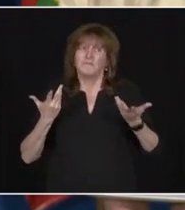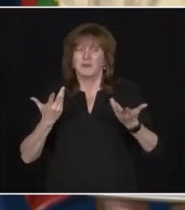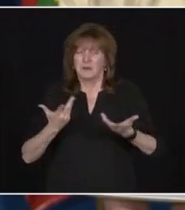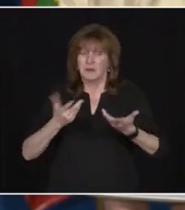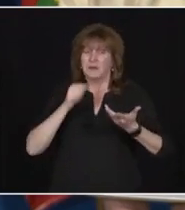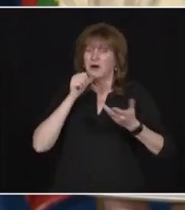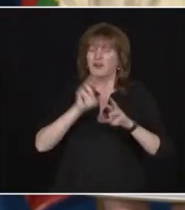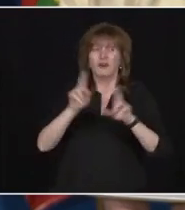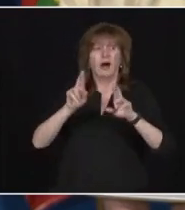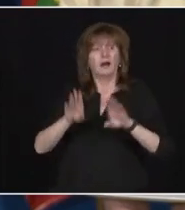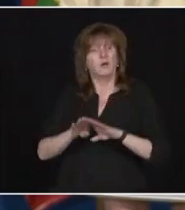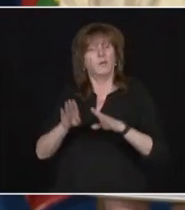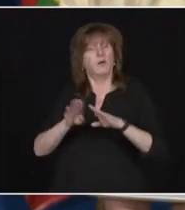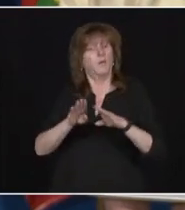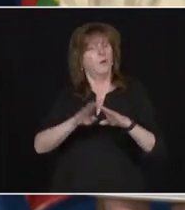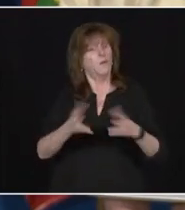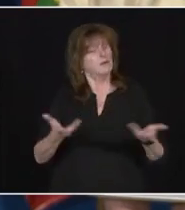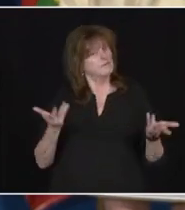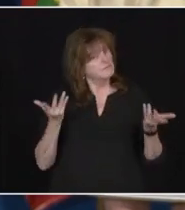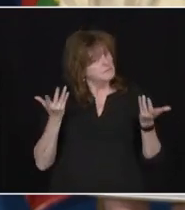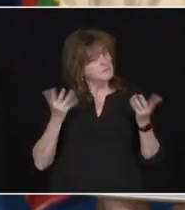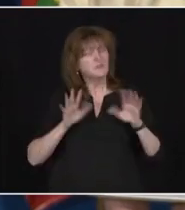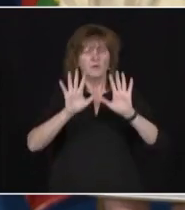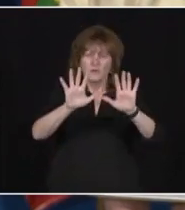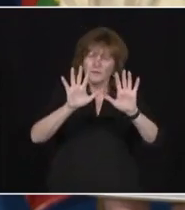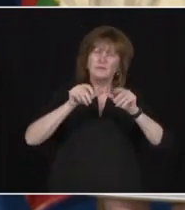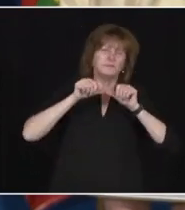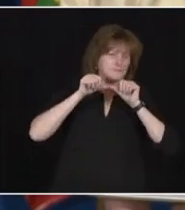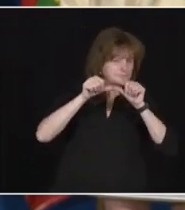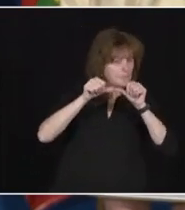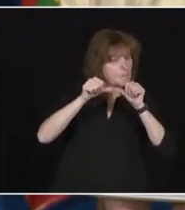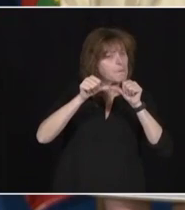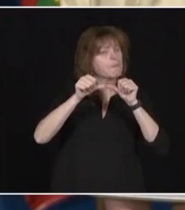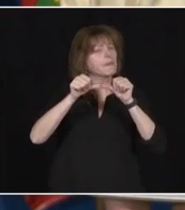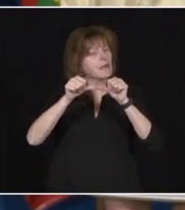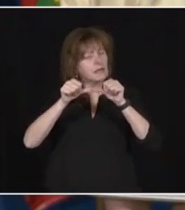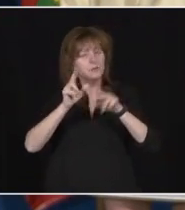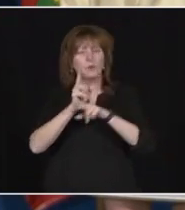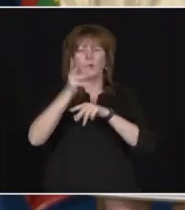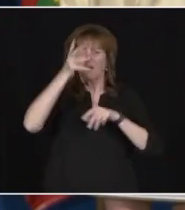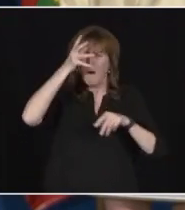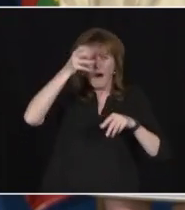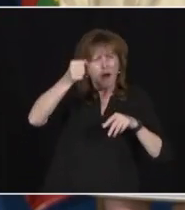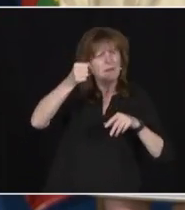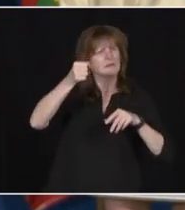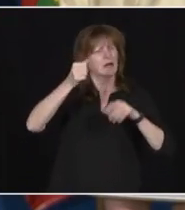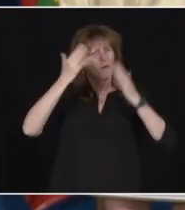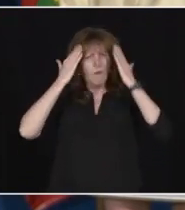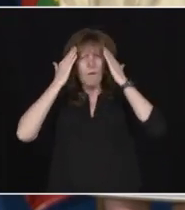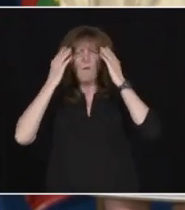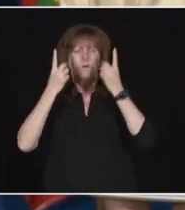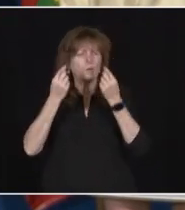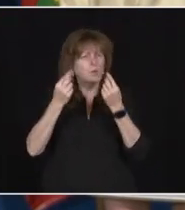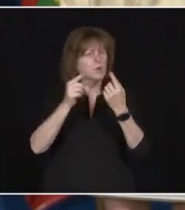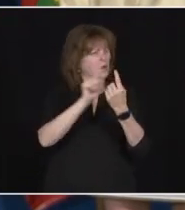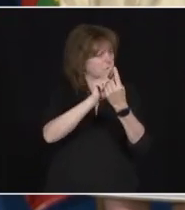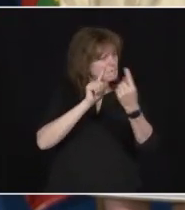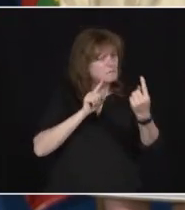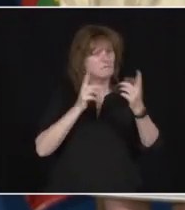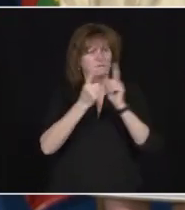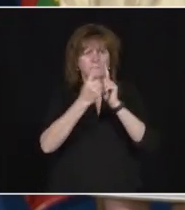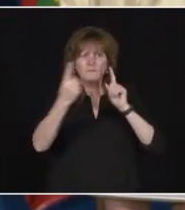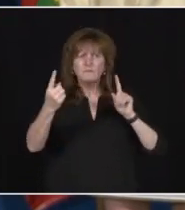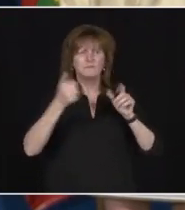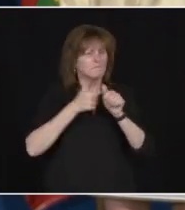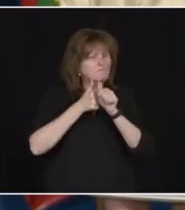now. So let's just, as I always say, use common sense, focus on social distancing, and I know